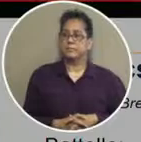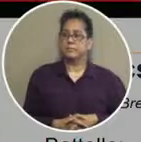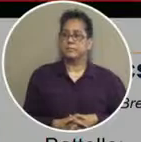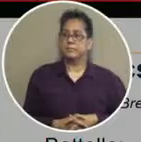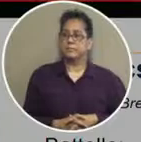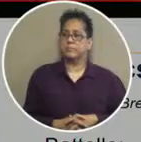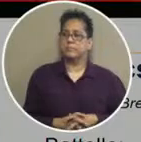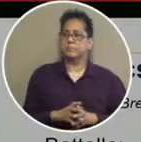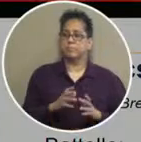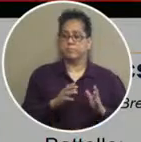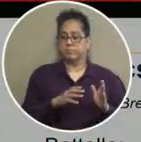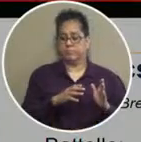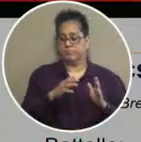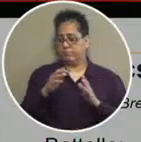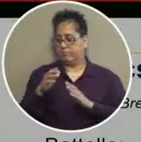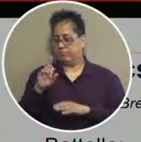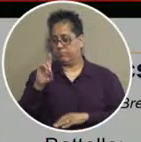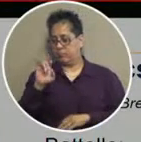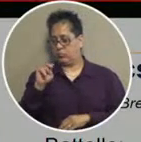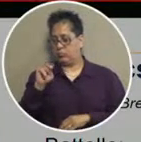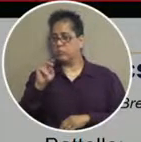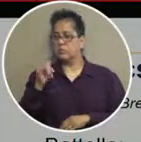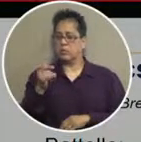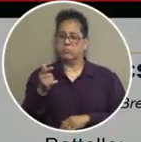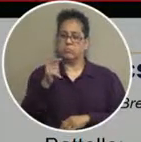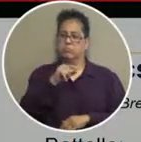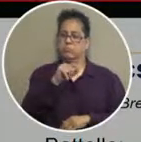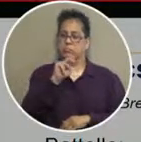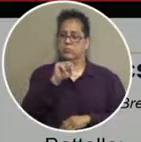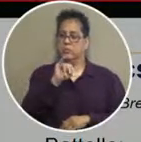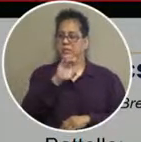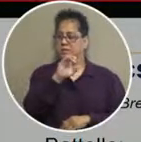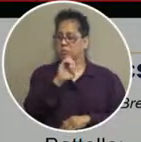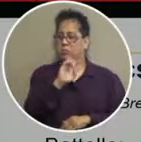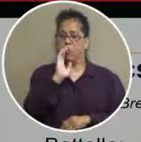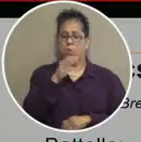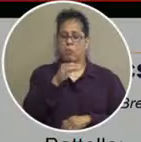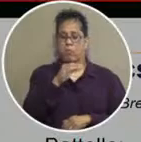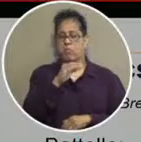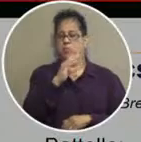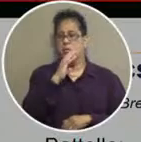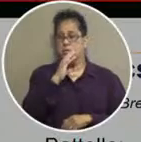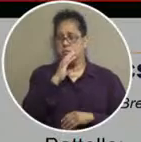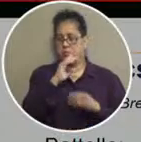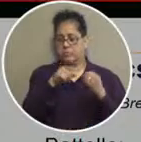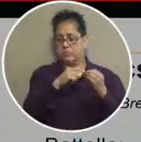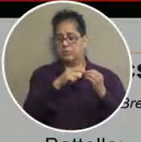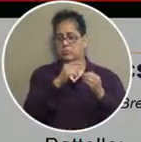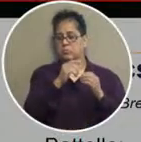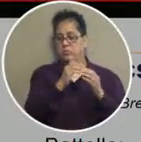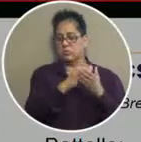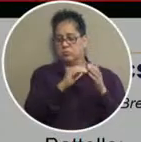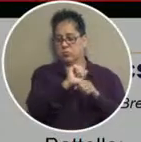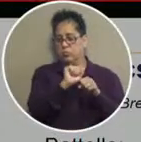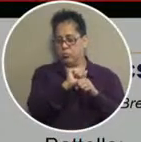Okay, I want to introduce Dr. Nicole Brennan, who will take us through some of the work that Battelle has been doing with us.